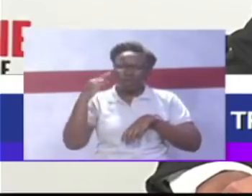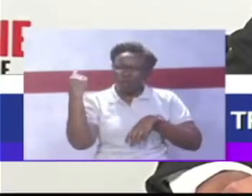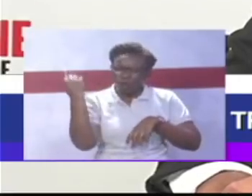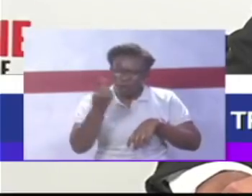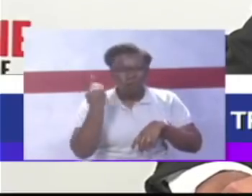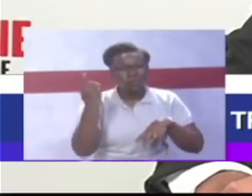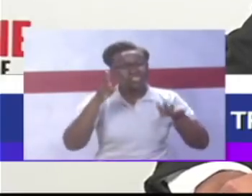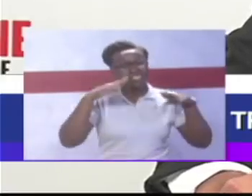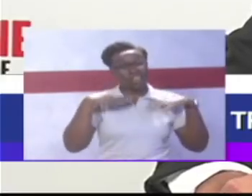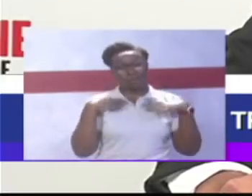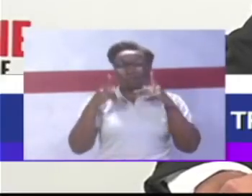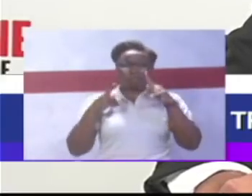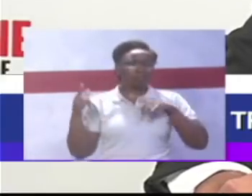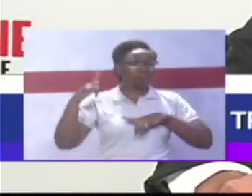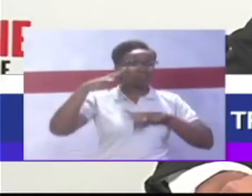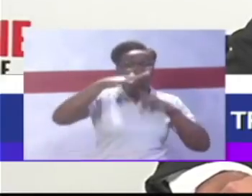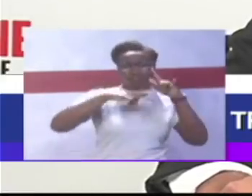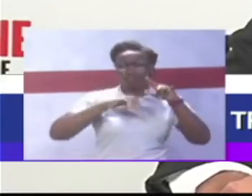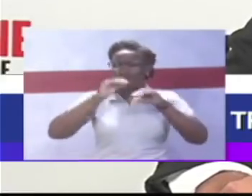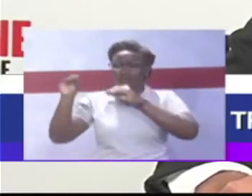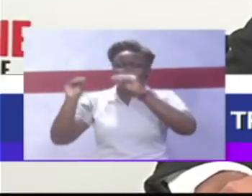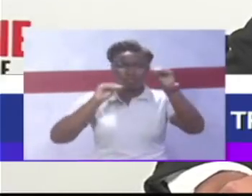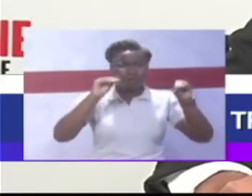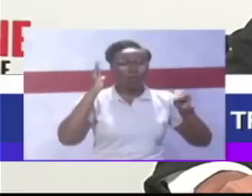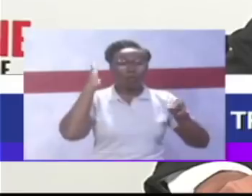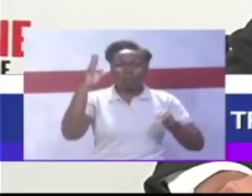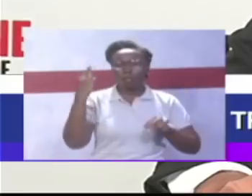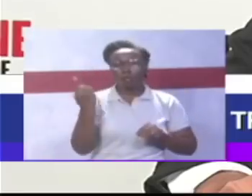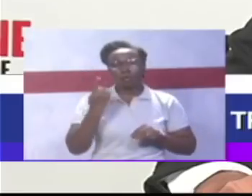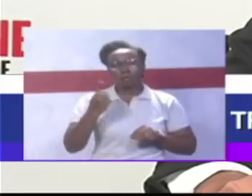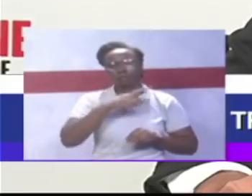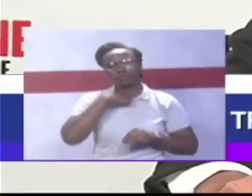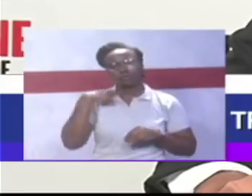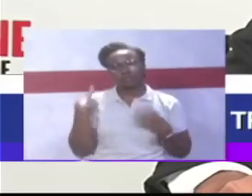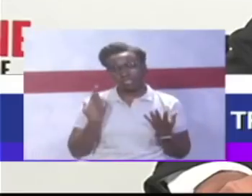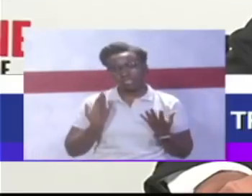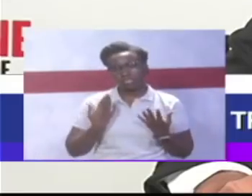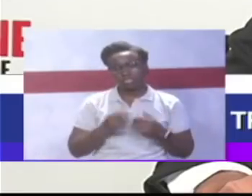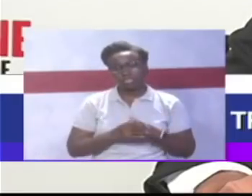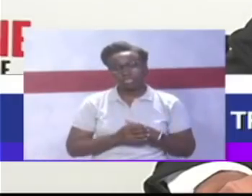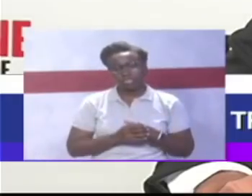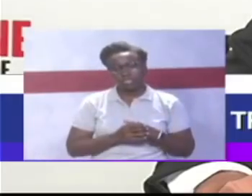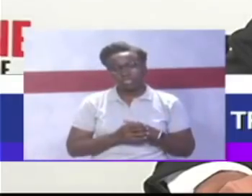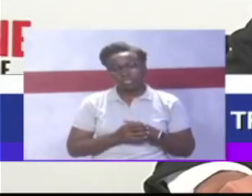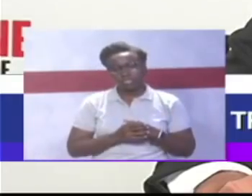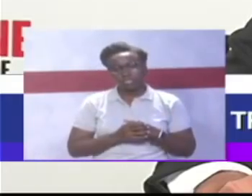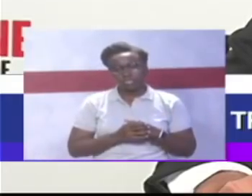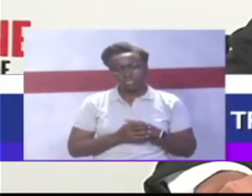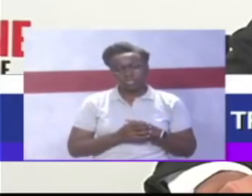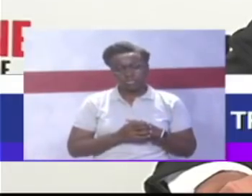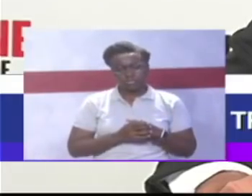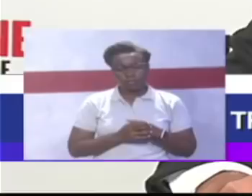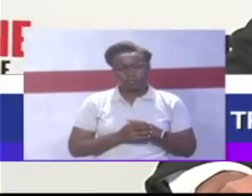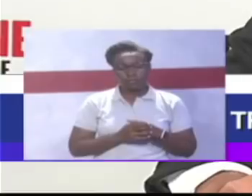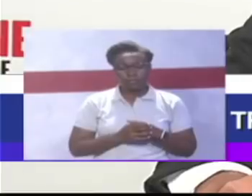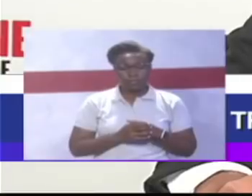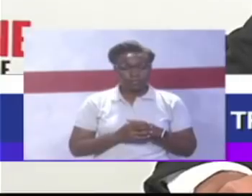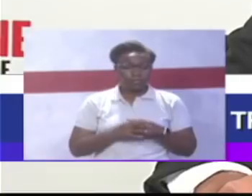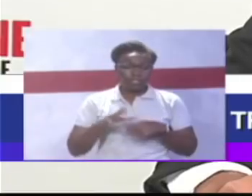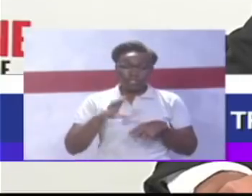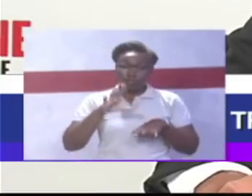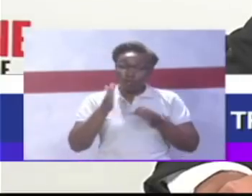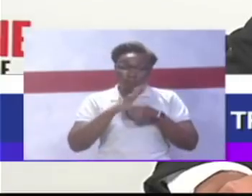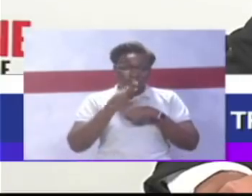move from one place to the next of transmission of COVID-19 and any other disease that you would have. So it is